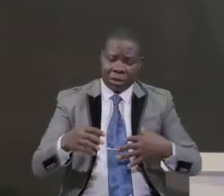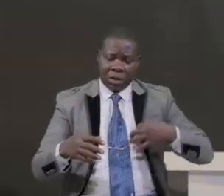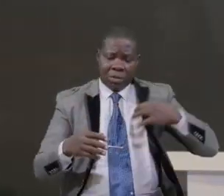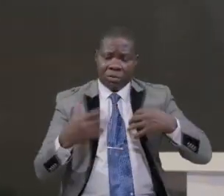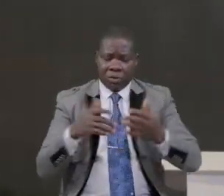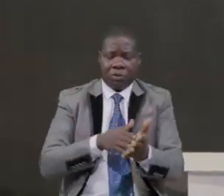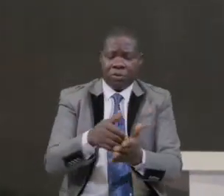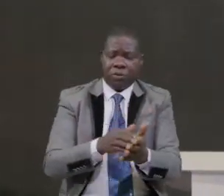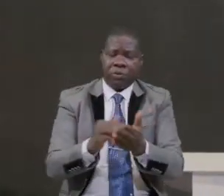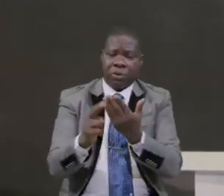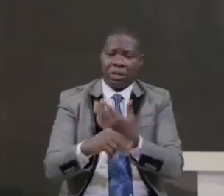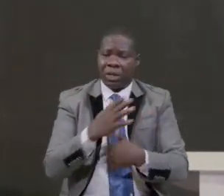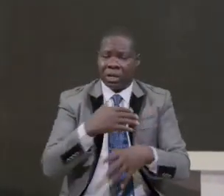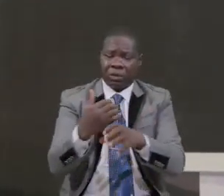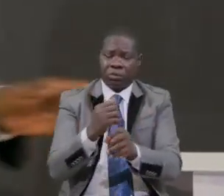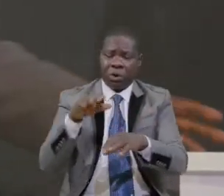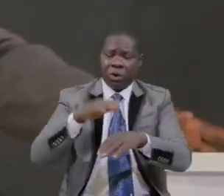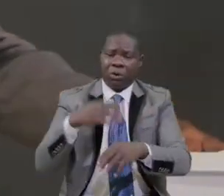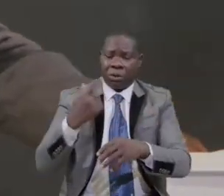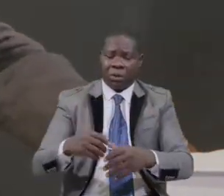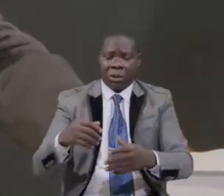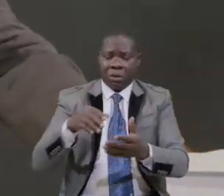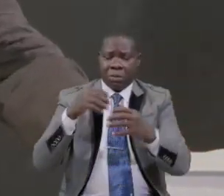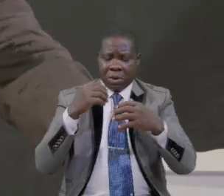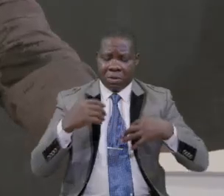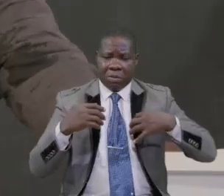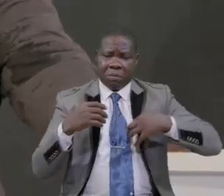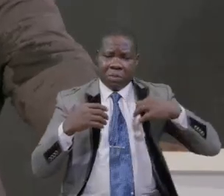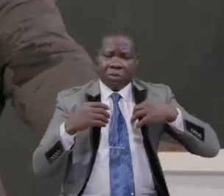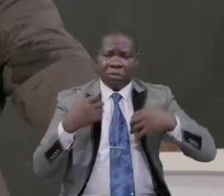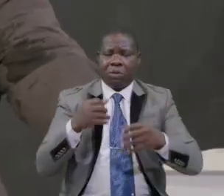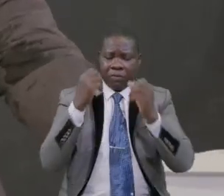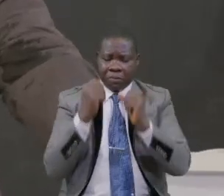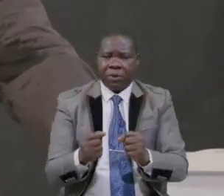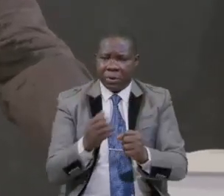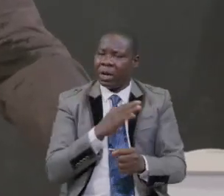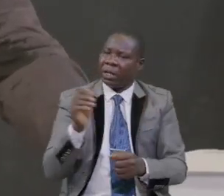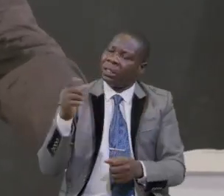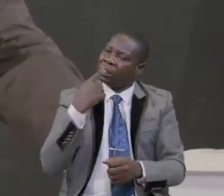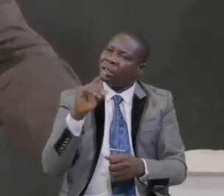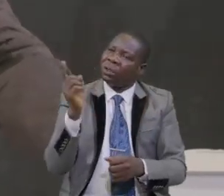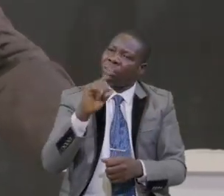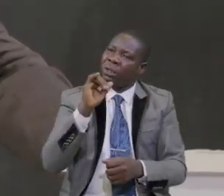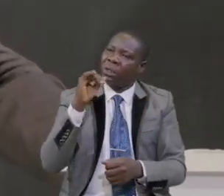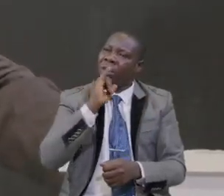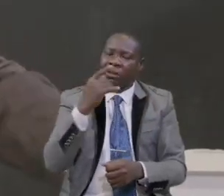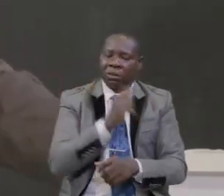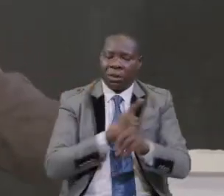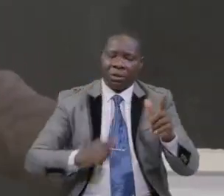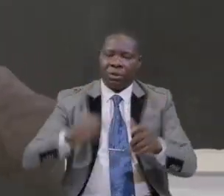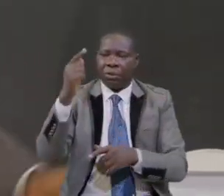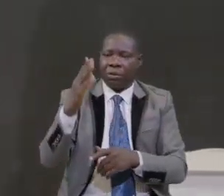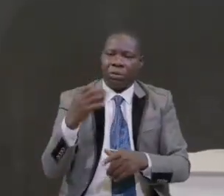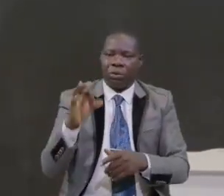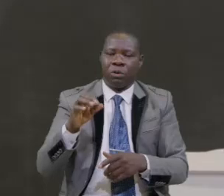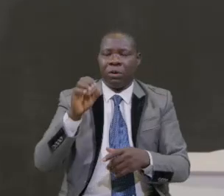the mantle of power. And he said, where is the Lord God of Elijah? And he smote